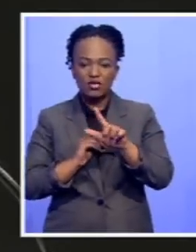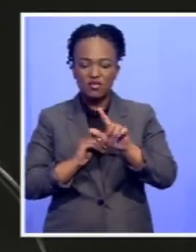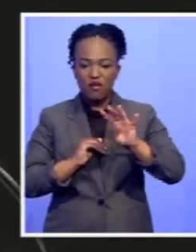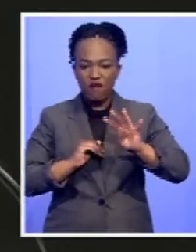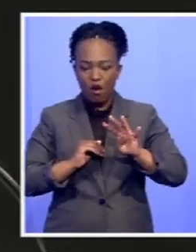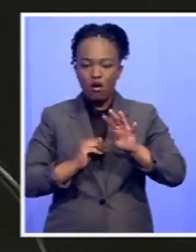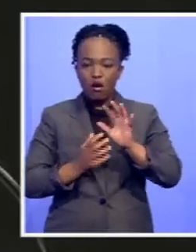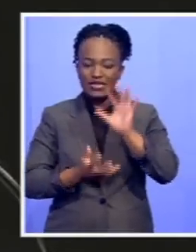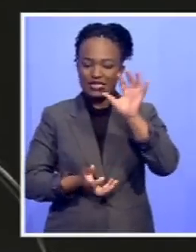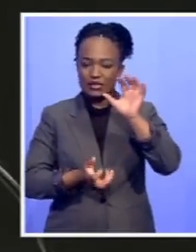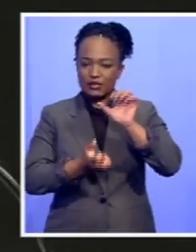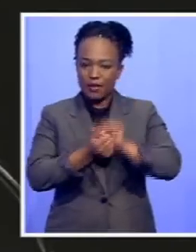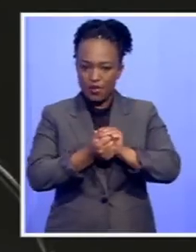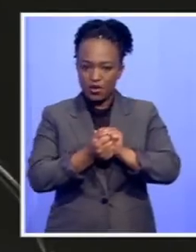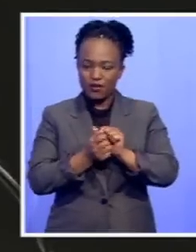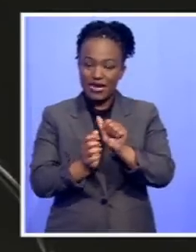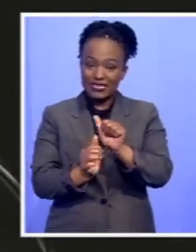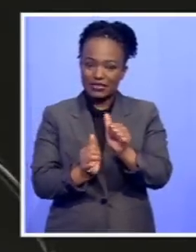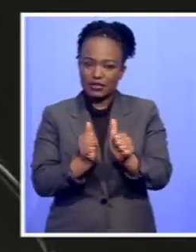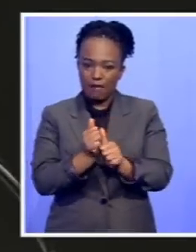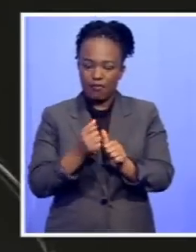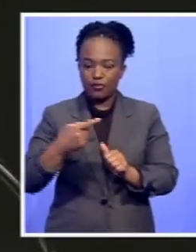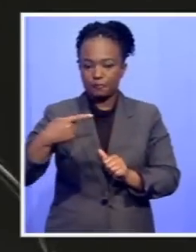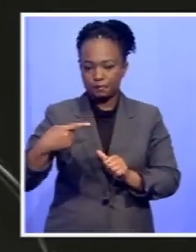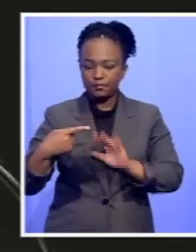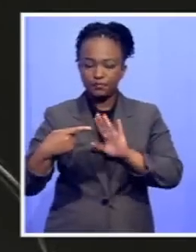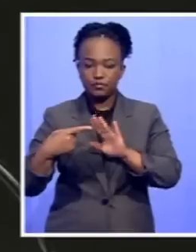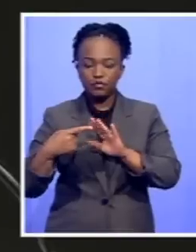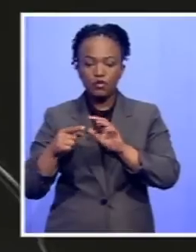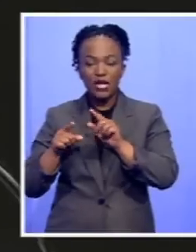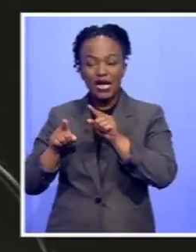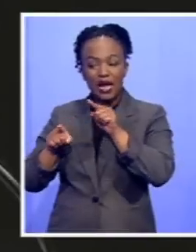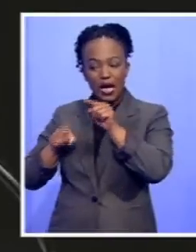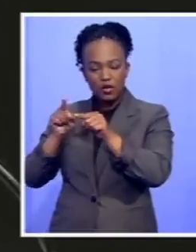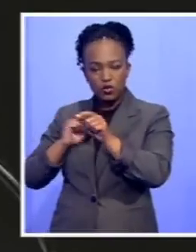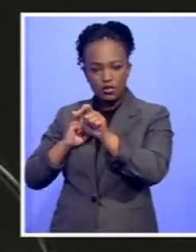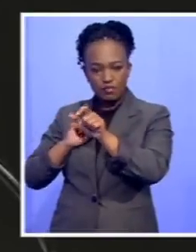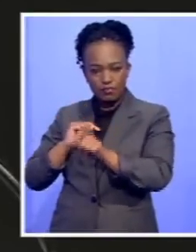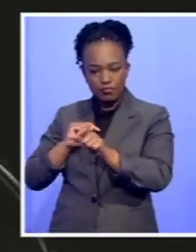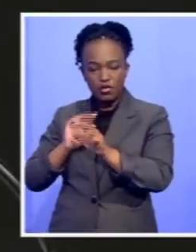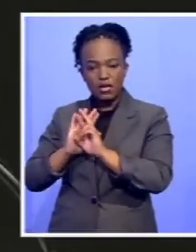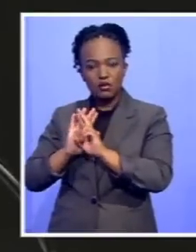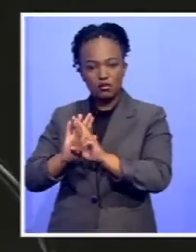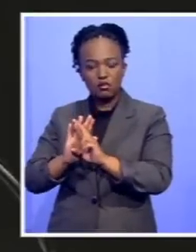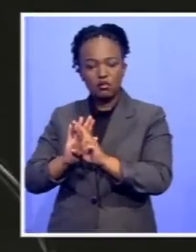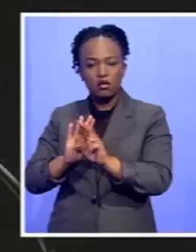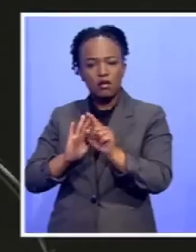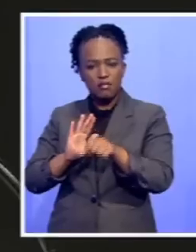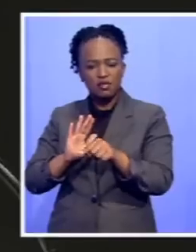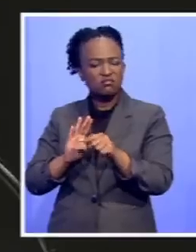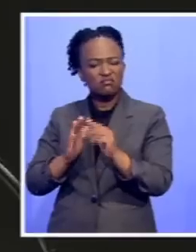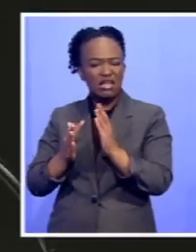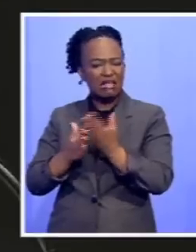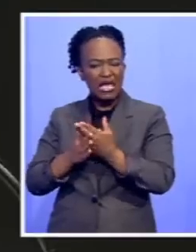as follows. Sub 1. An accused person, whether or not he is represented, is entitled to be discharged at the close of the case